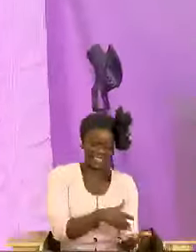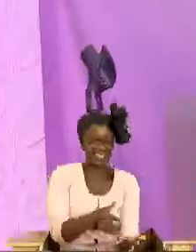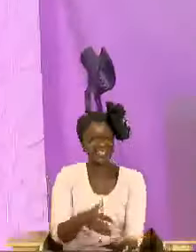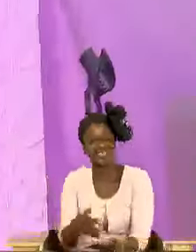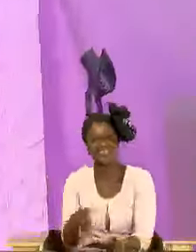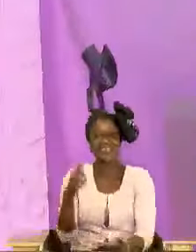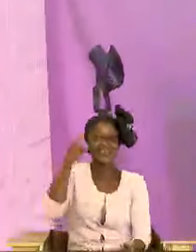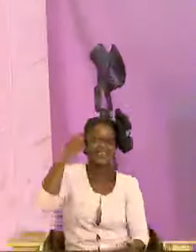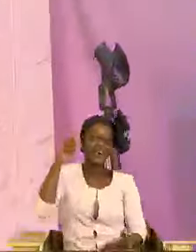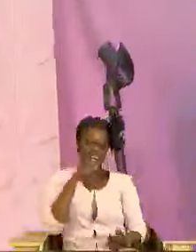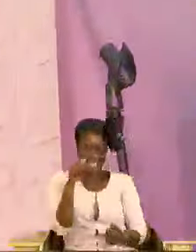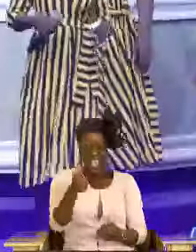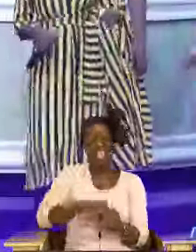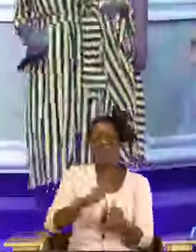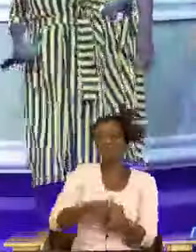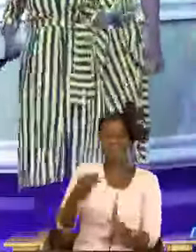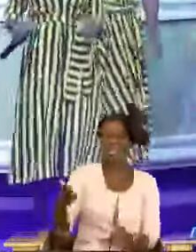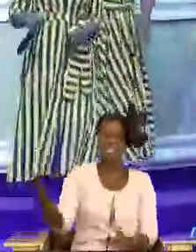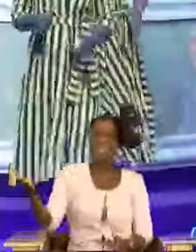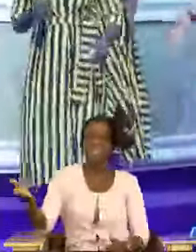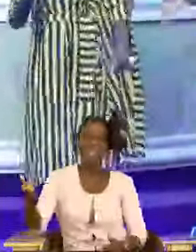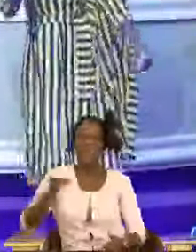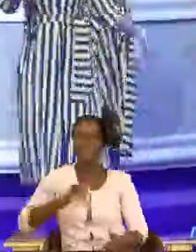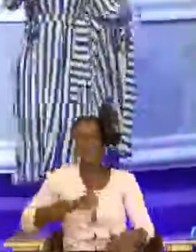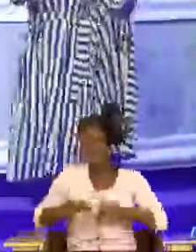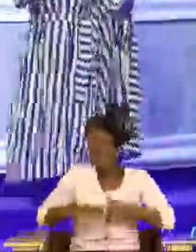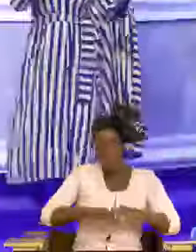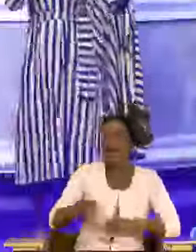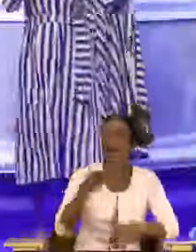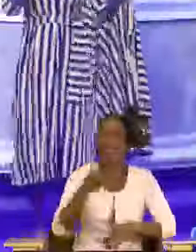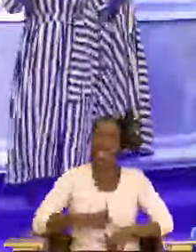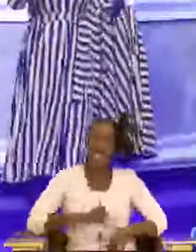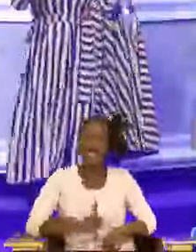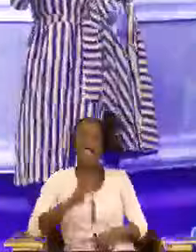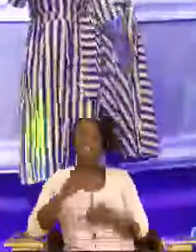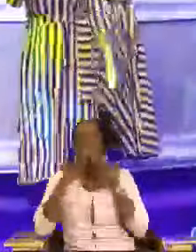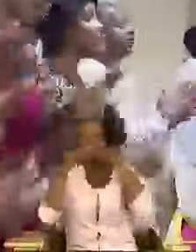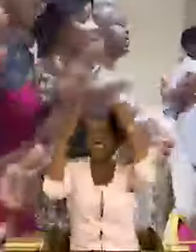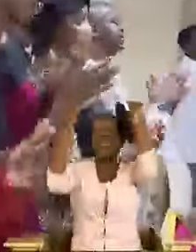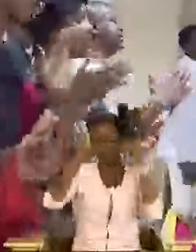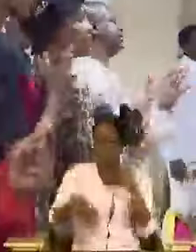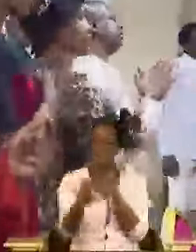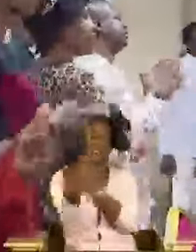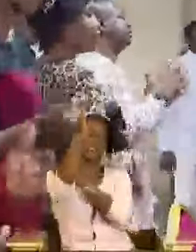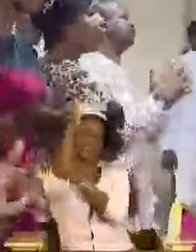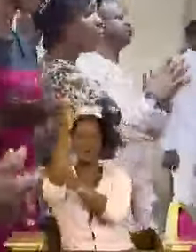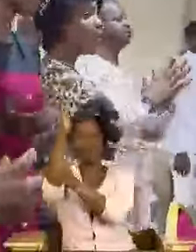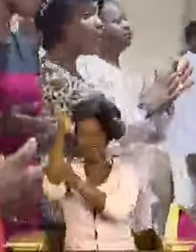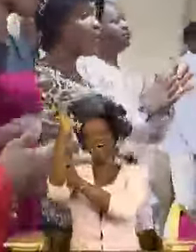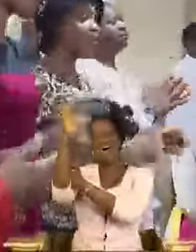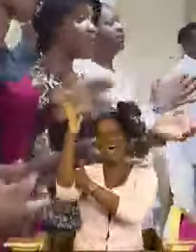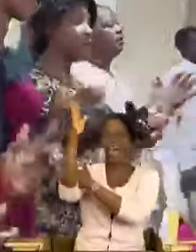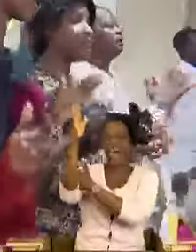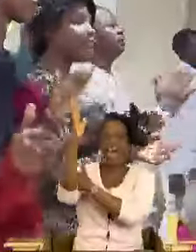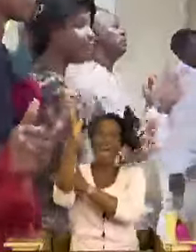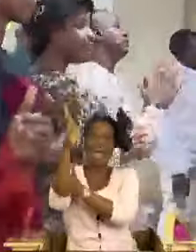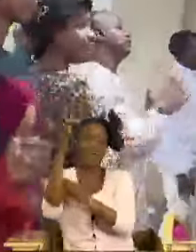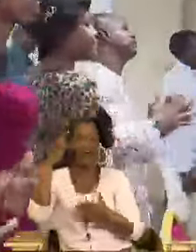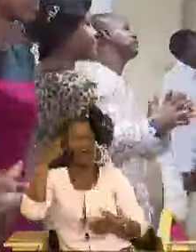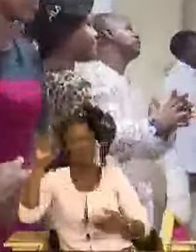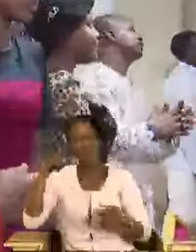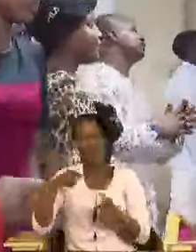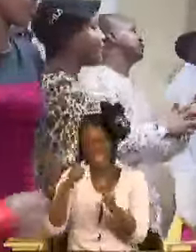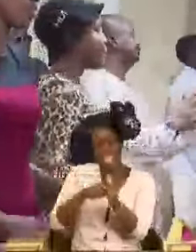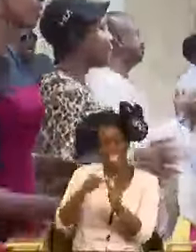for everything you done I thank you je for everything you done I thank youh for